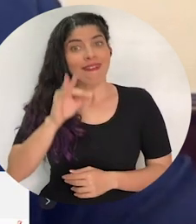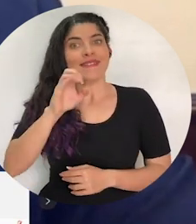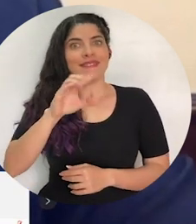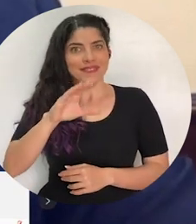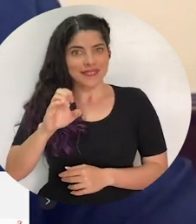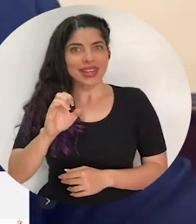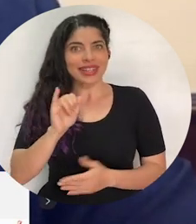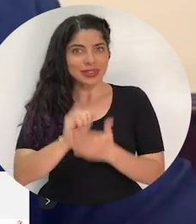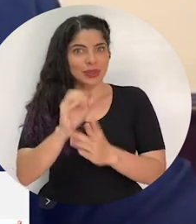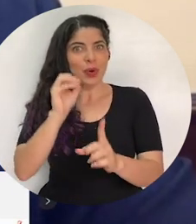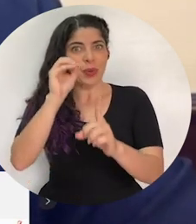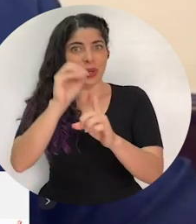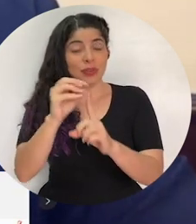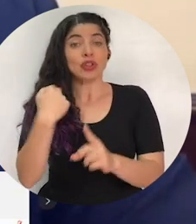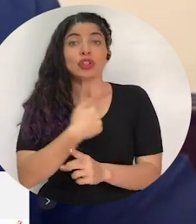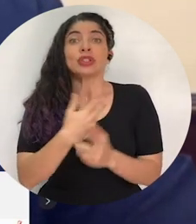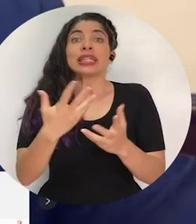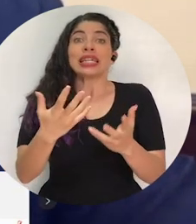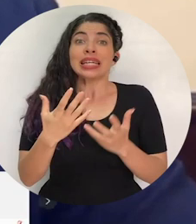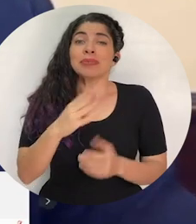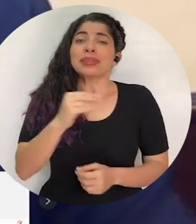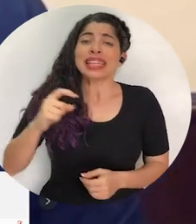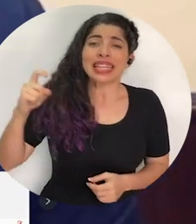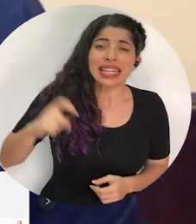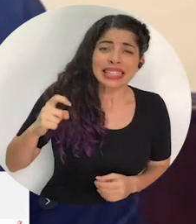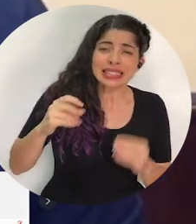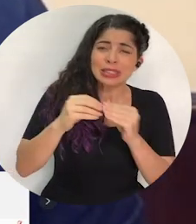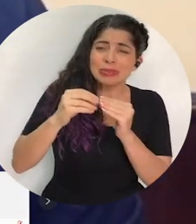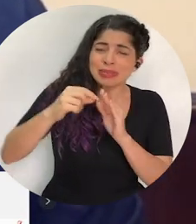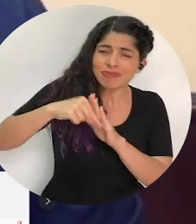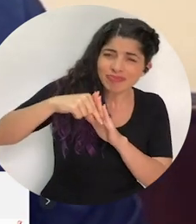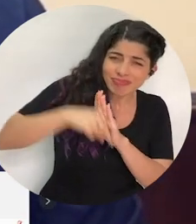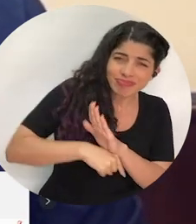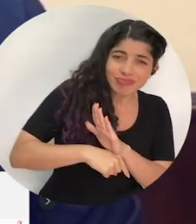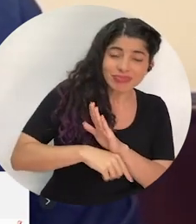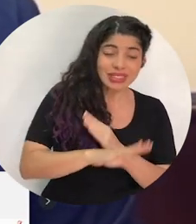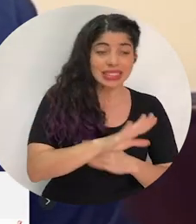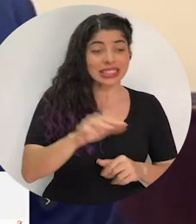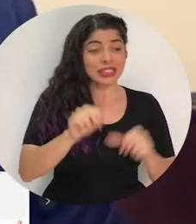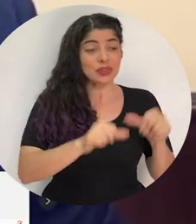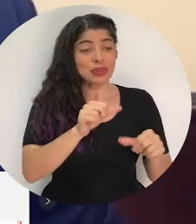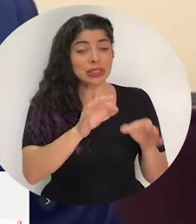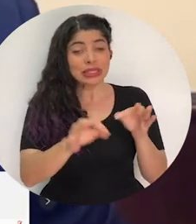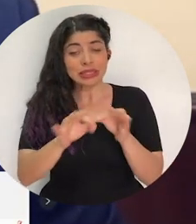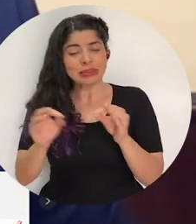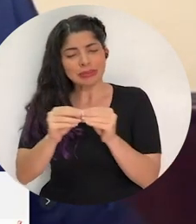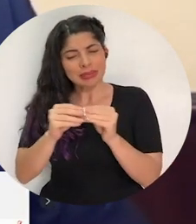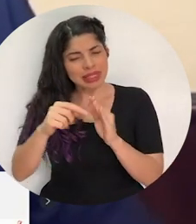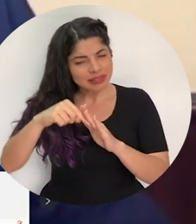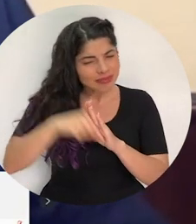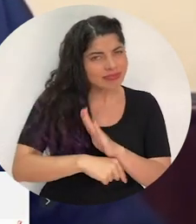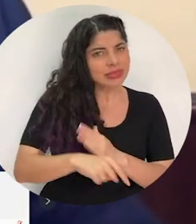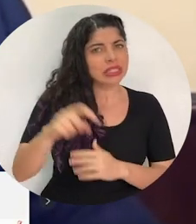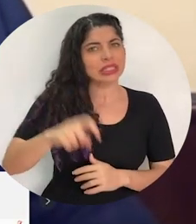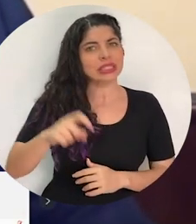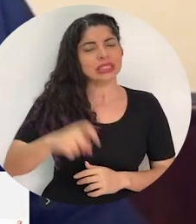FACE is all about. We want and we need to go beyond current efforts.